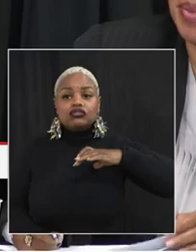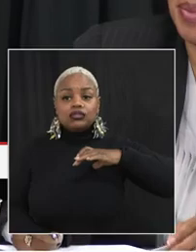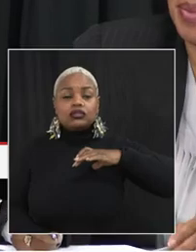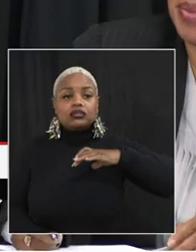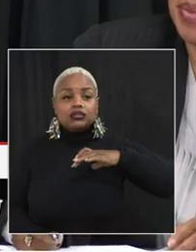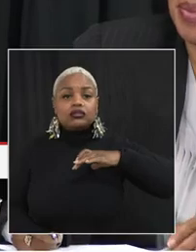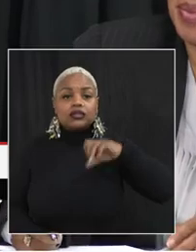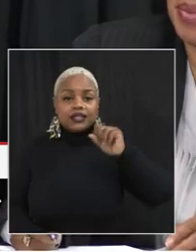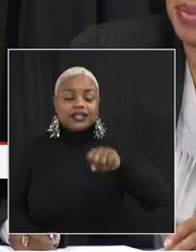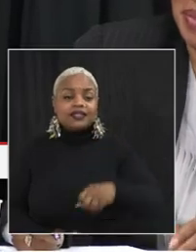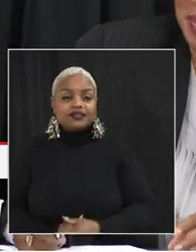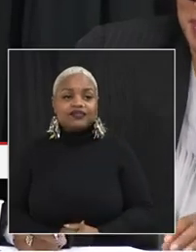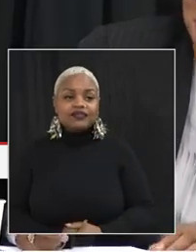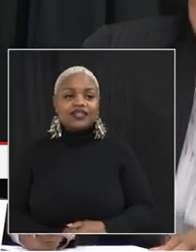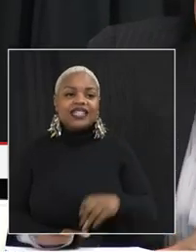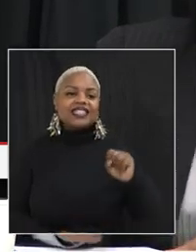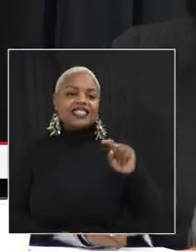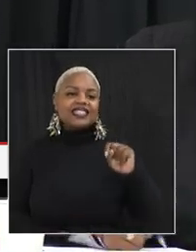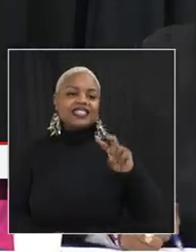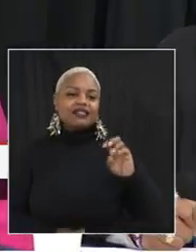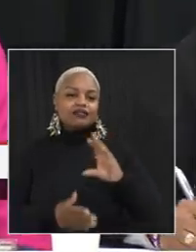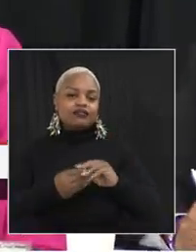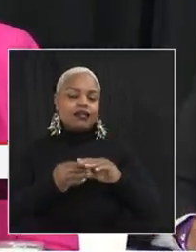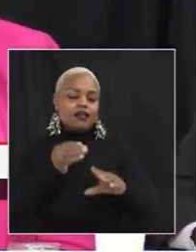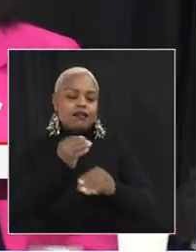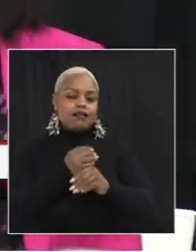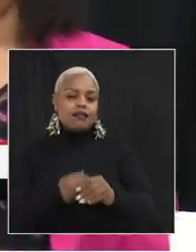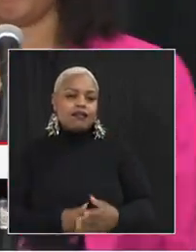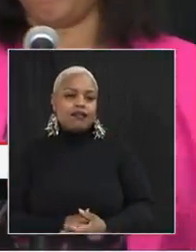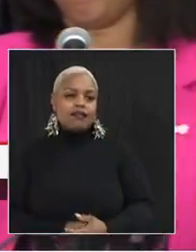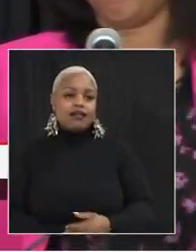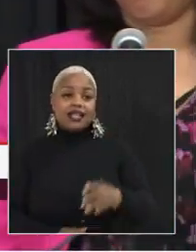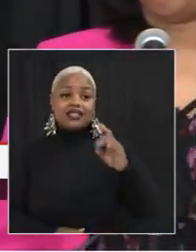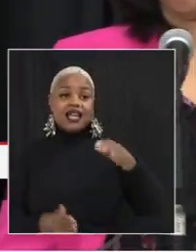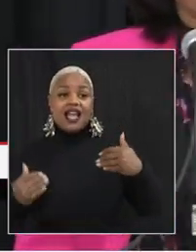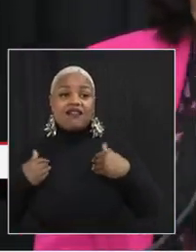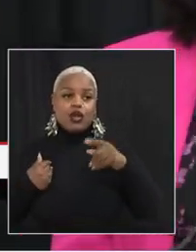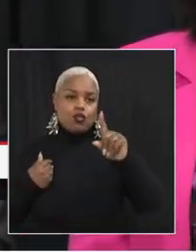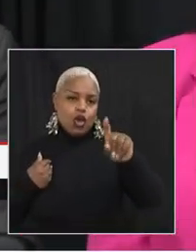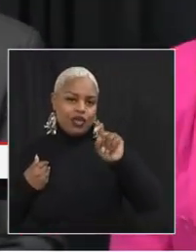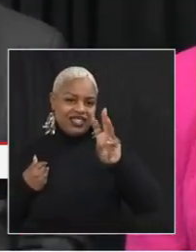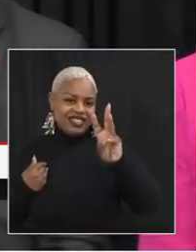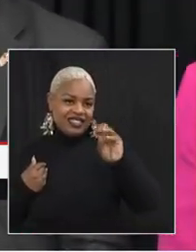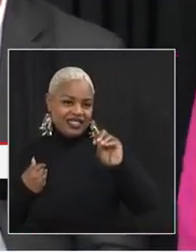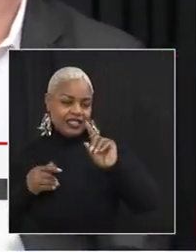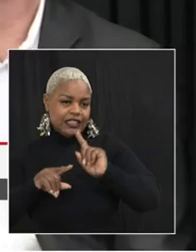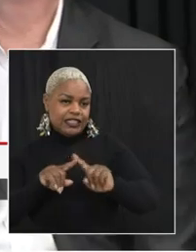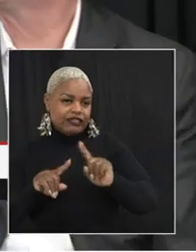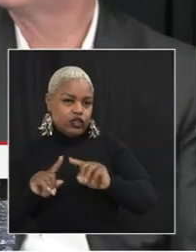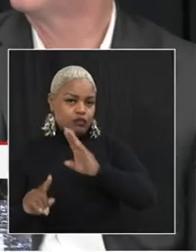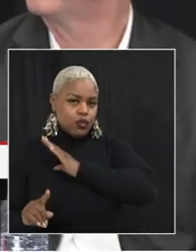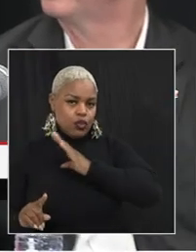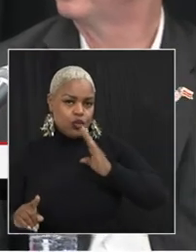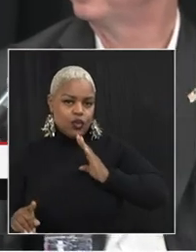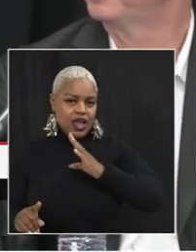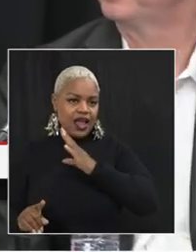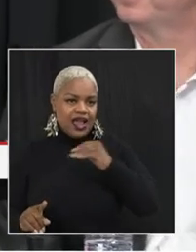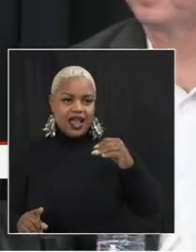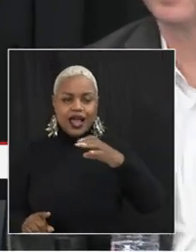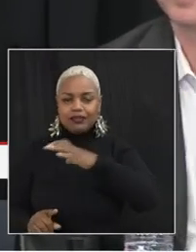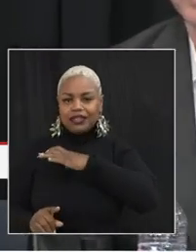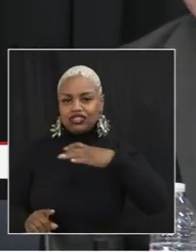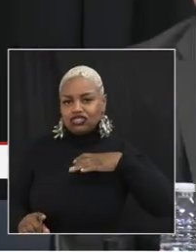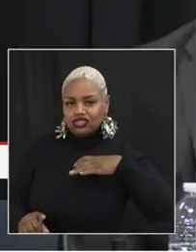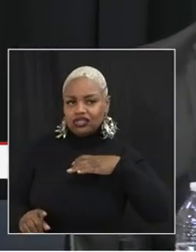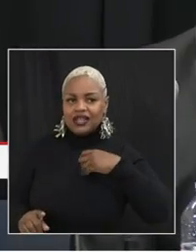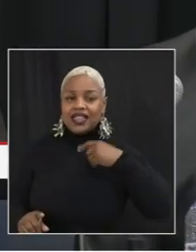is privileged to have over 160 different boards and commissions, so we're always looking for people to serve. So we'd love to have conversations